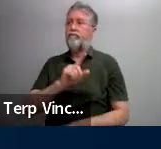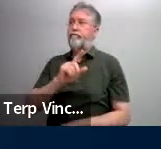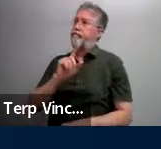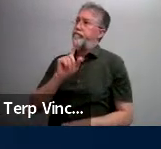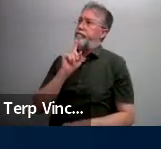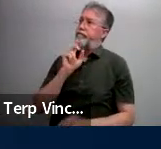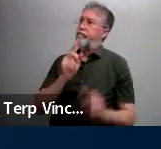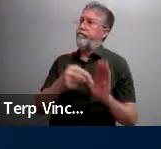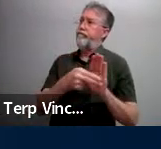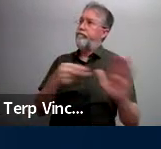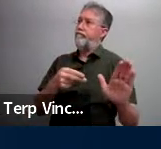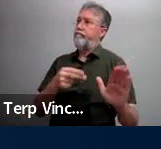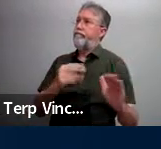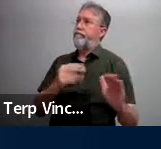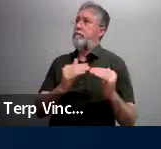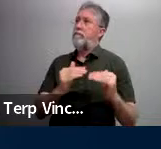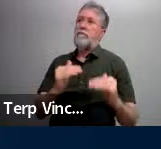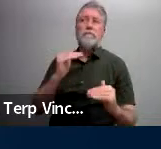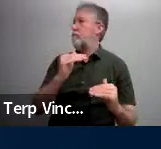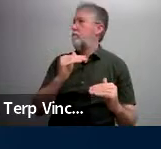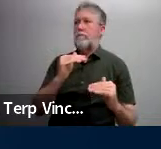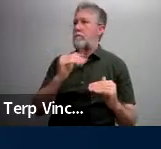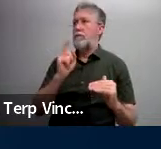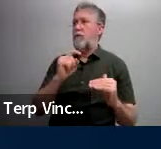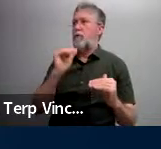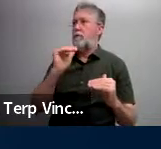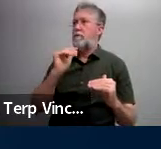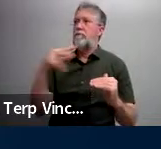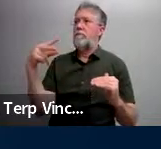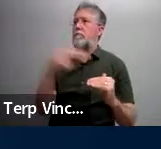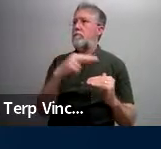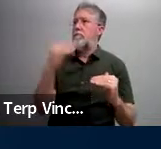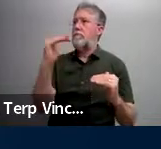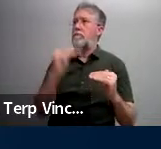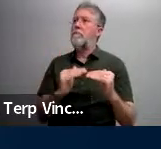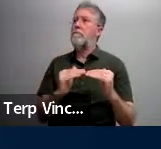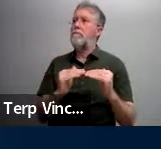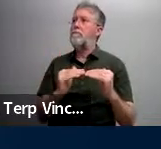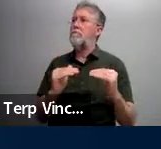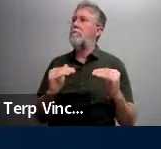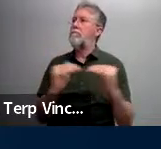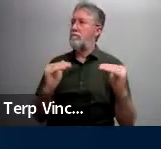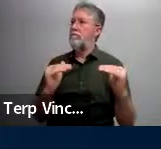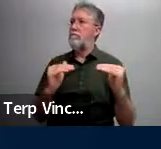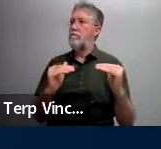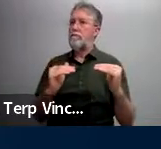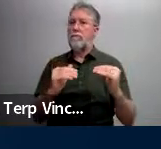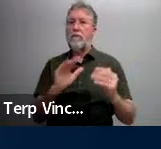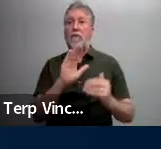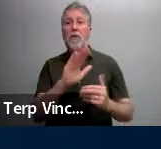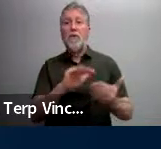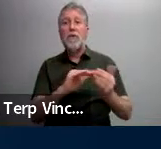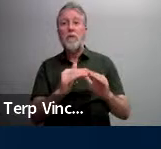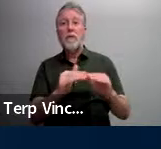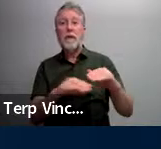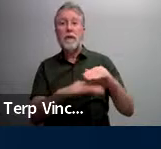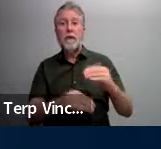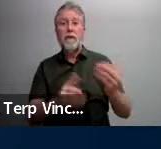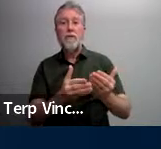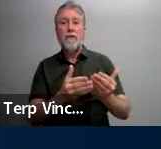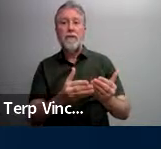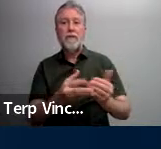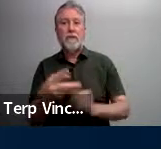number of hours of home and community-based service that the person is receiving should be reduced.